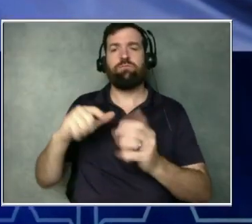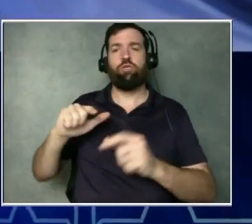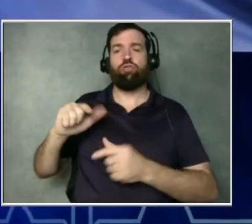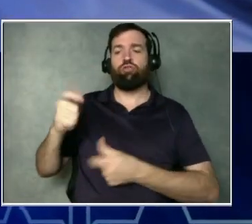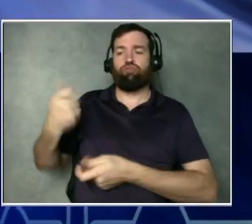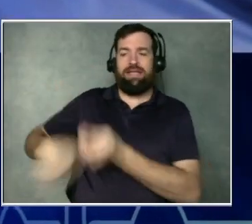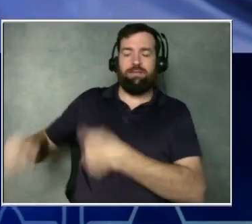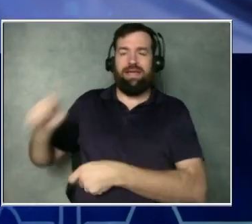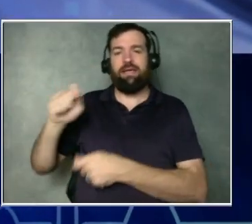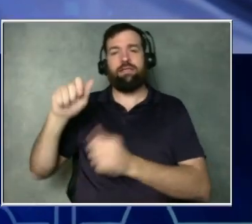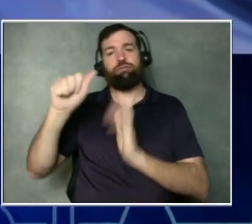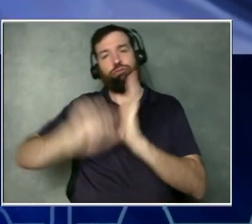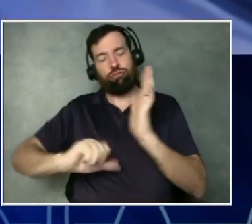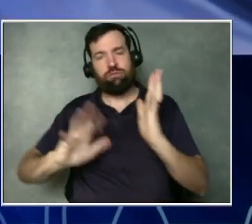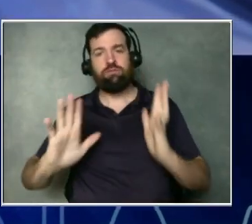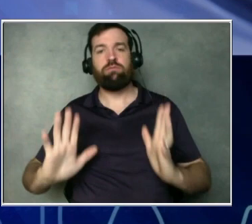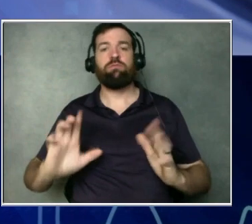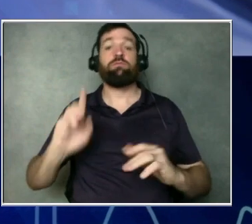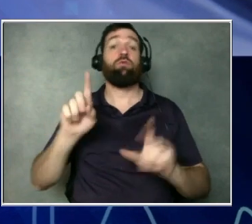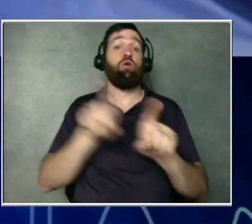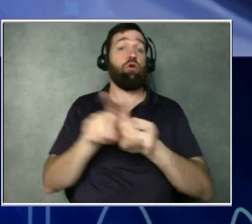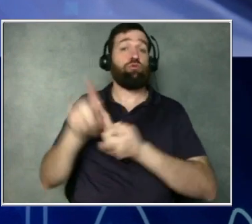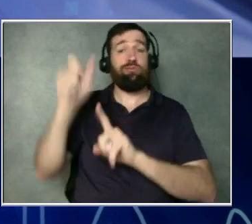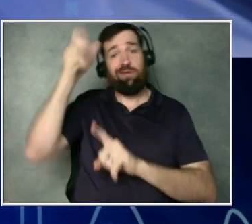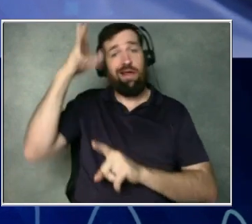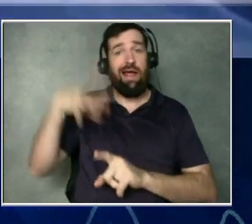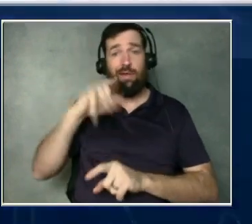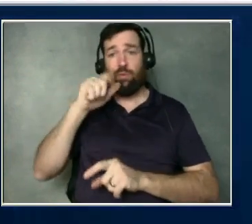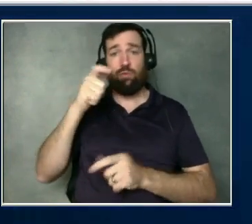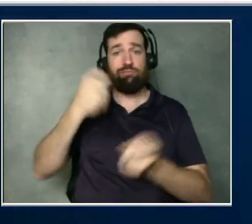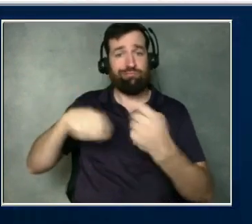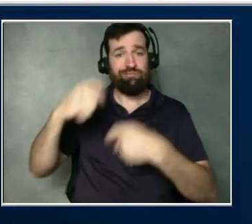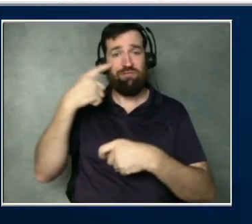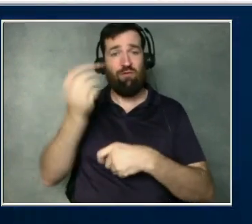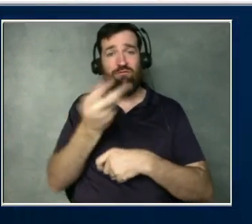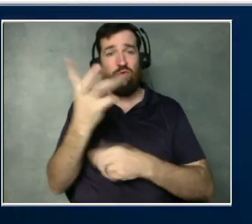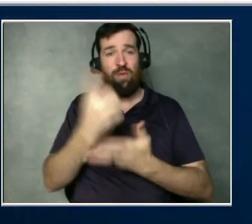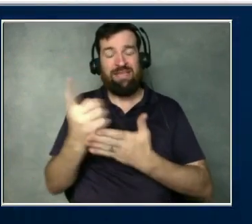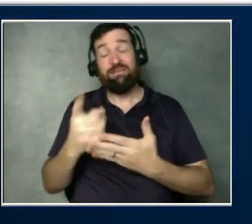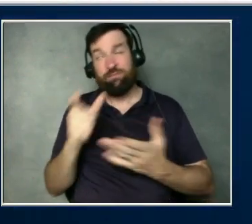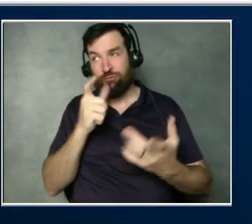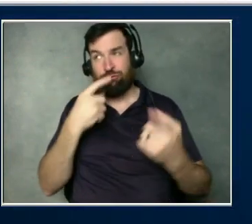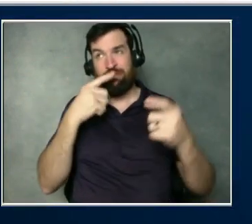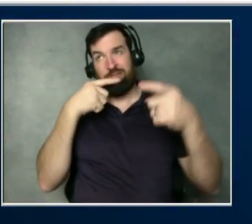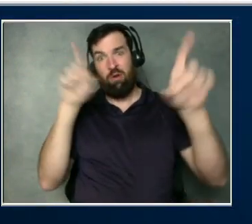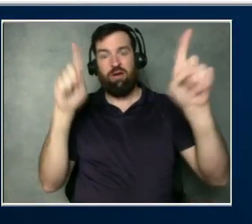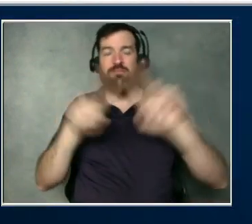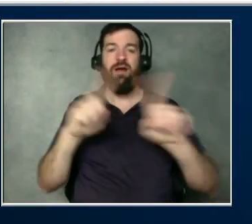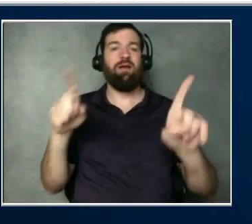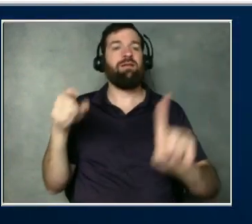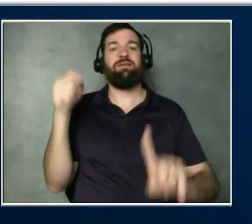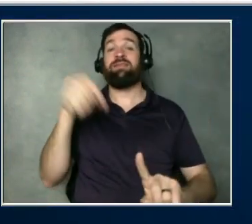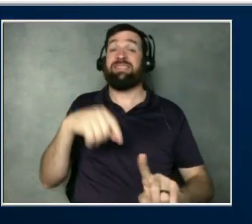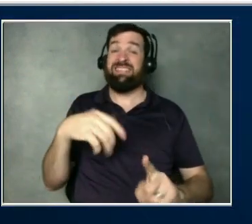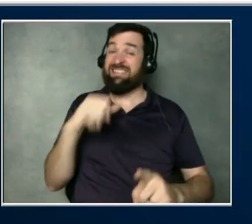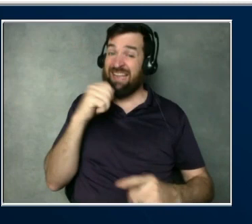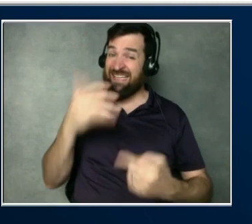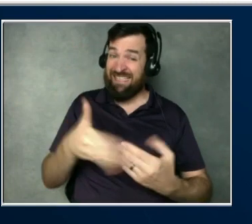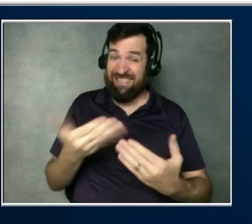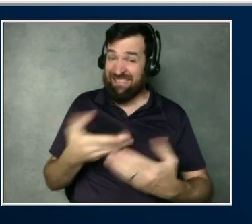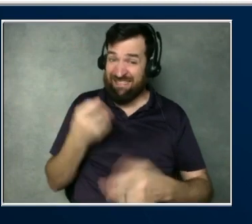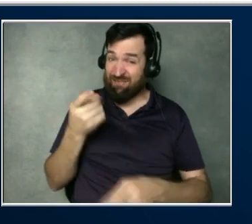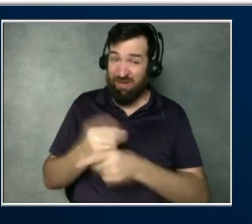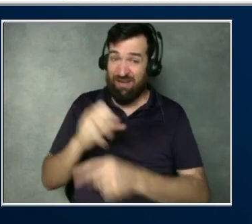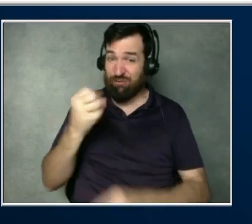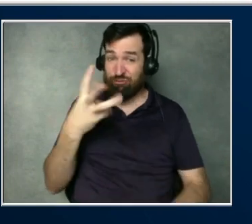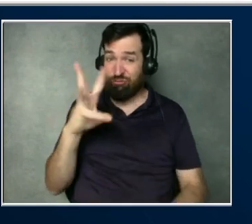chief medical officer and the guy who tried to fill in for me these last couple of weeks, I'm sure he couldn't really do it. But anyway, it's not as easy as it looks, is it, Sean Coomer?